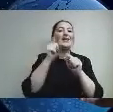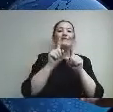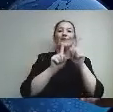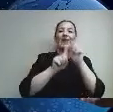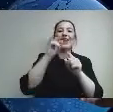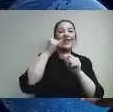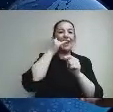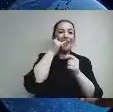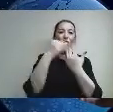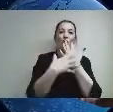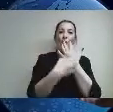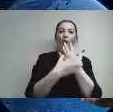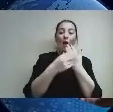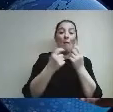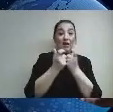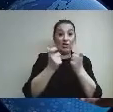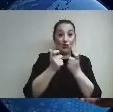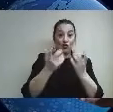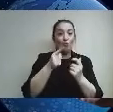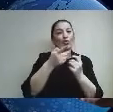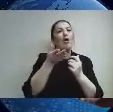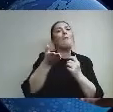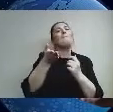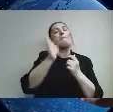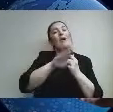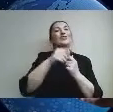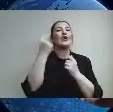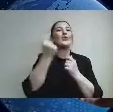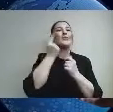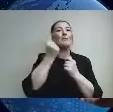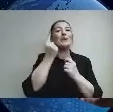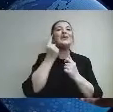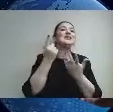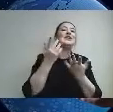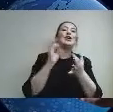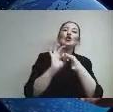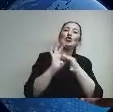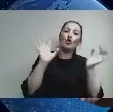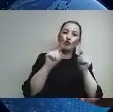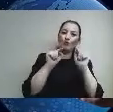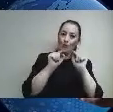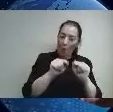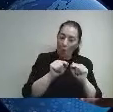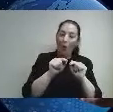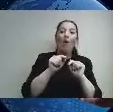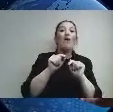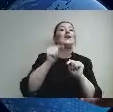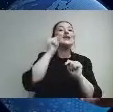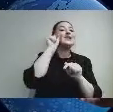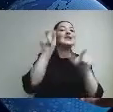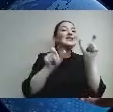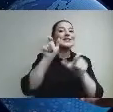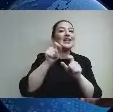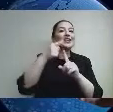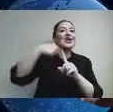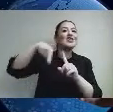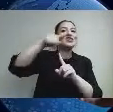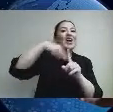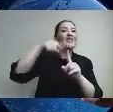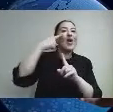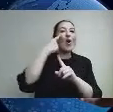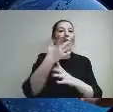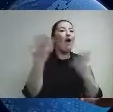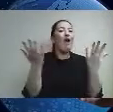And we give eco-friendly tasks to people through this app, and we want them to confirm,